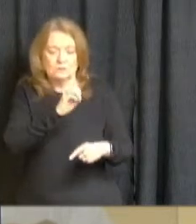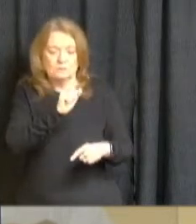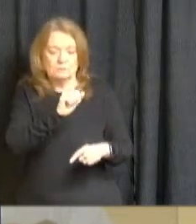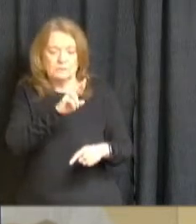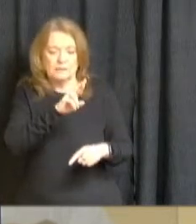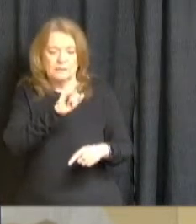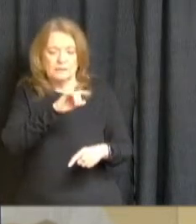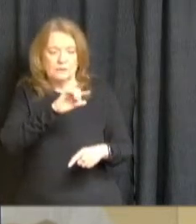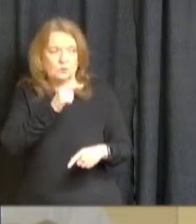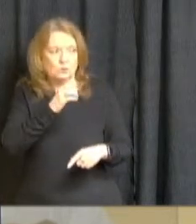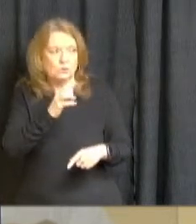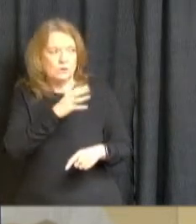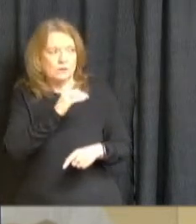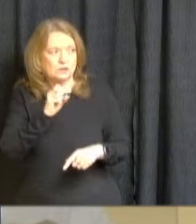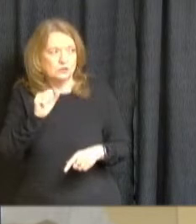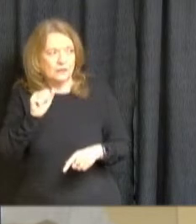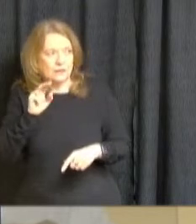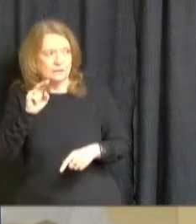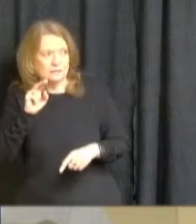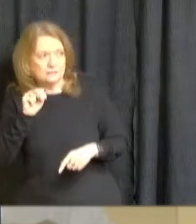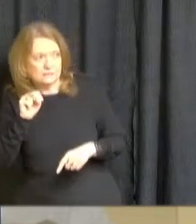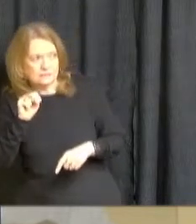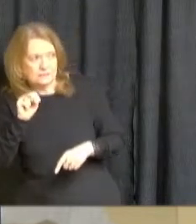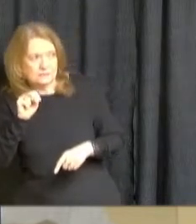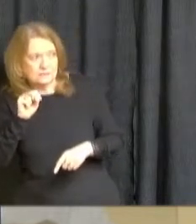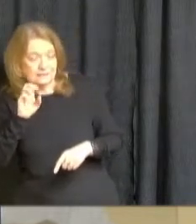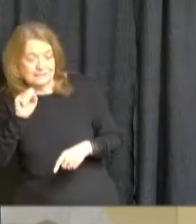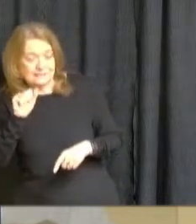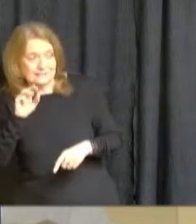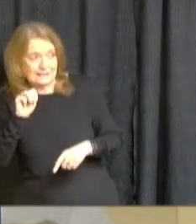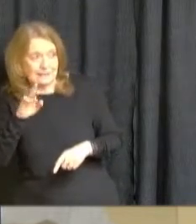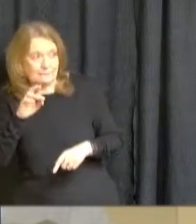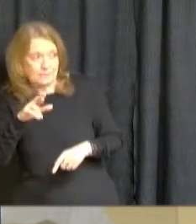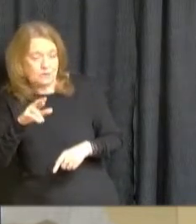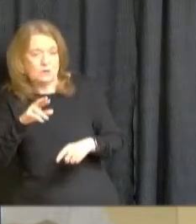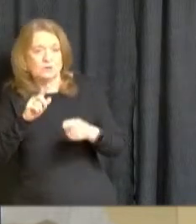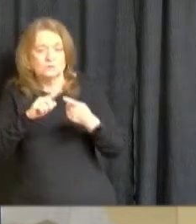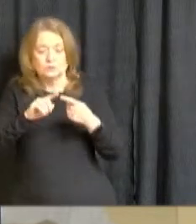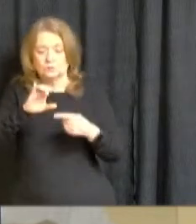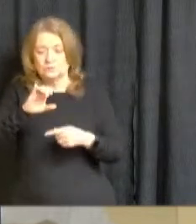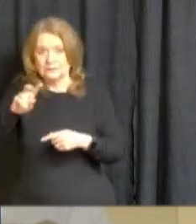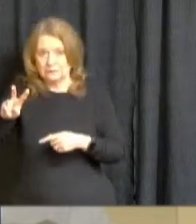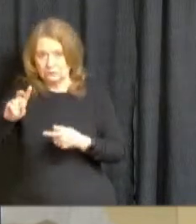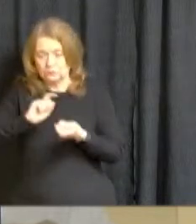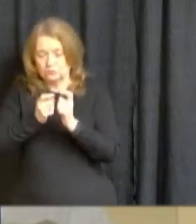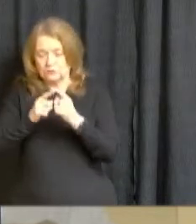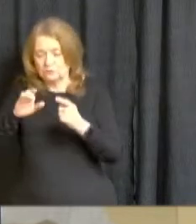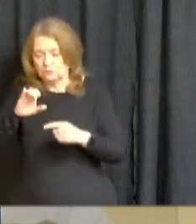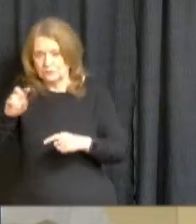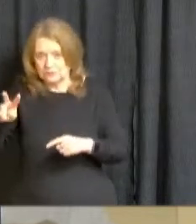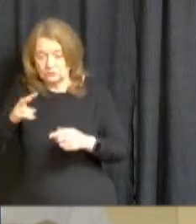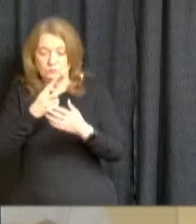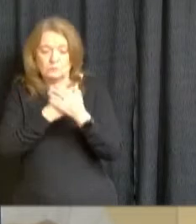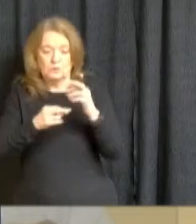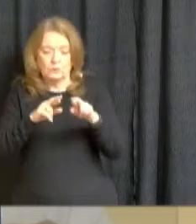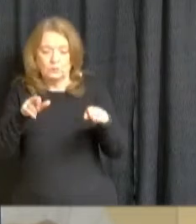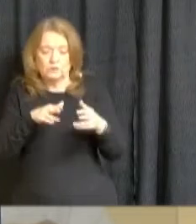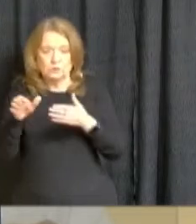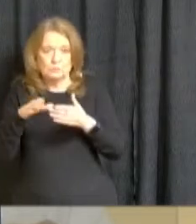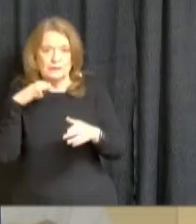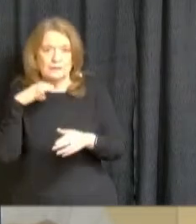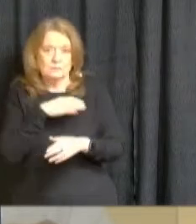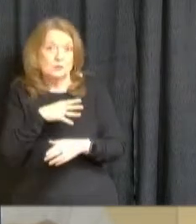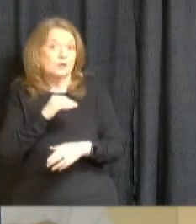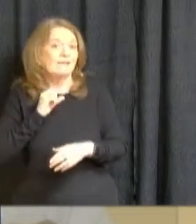and Sandbar Drive from R1 Single Family Residential District to C5 Highway and Arterial Commercial District. Both the Regional Planning Commission